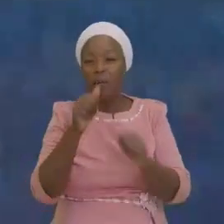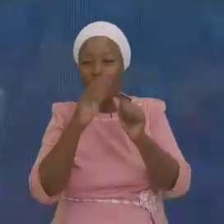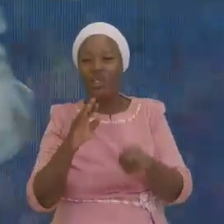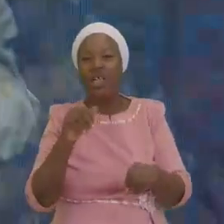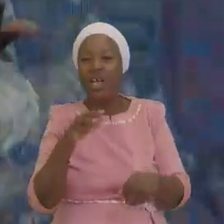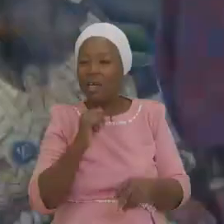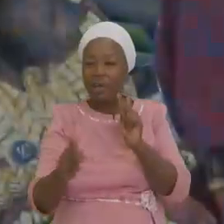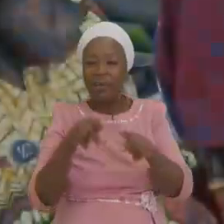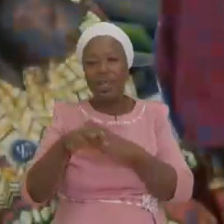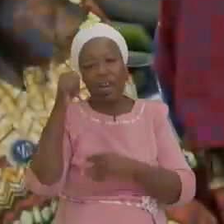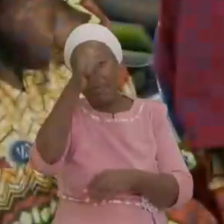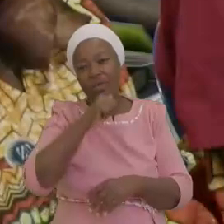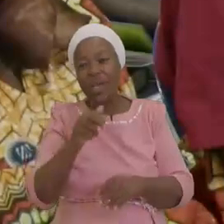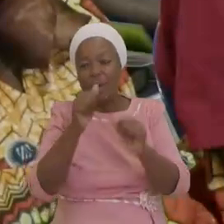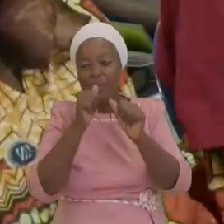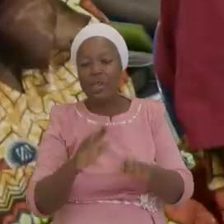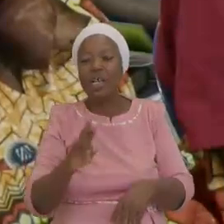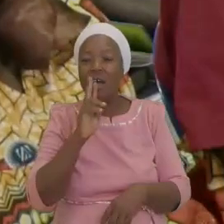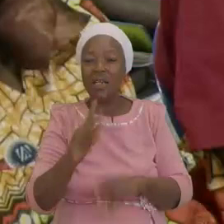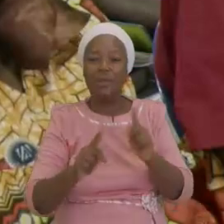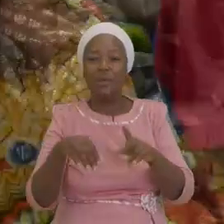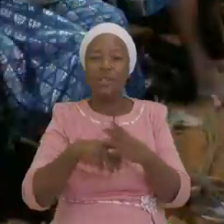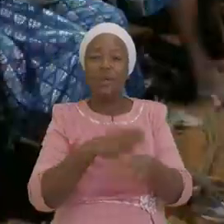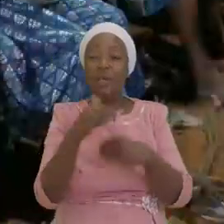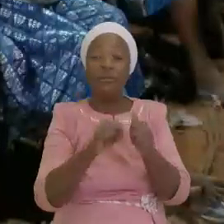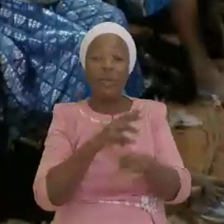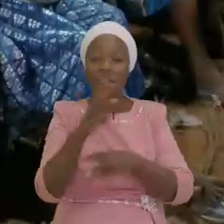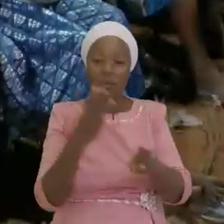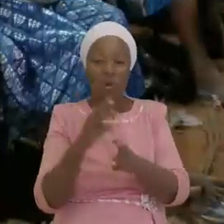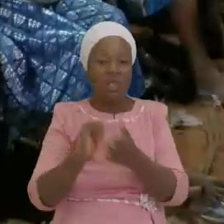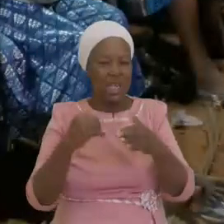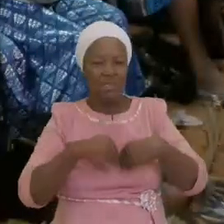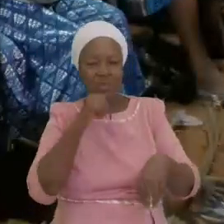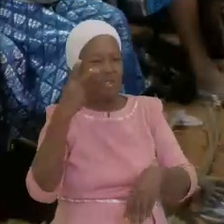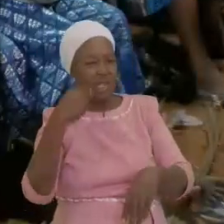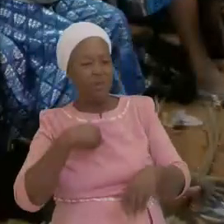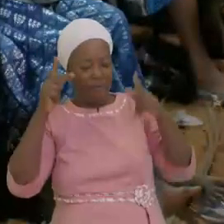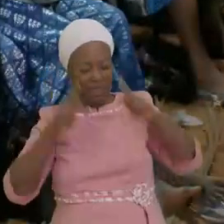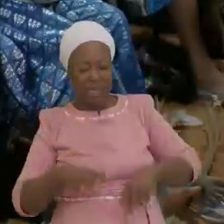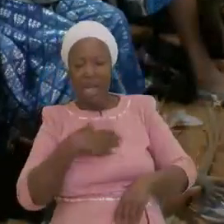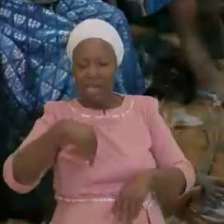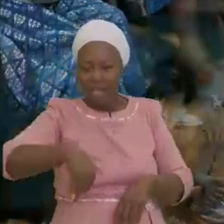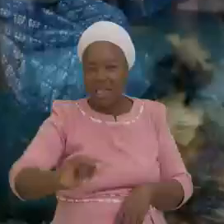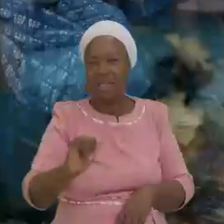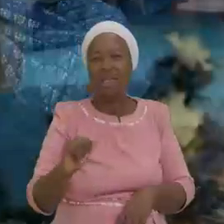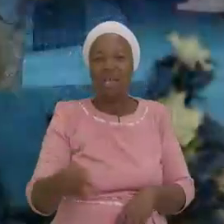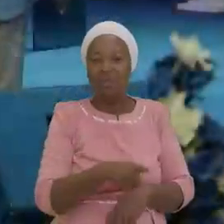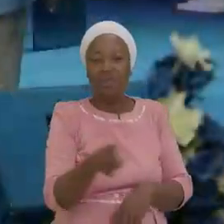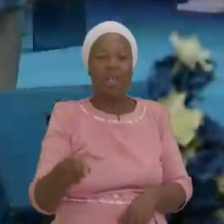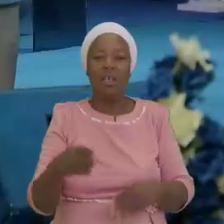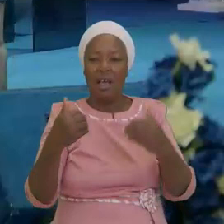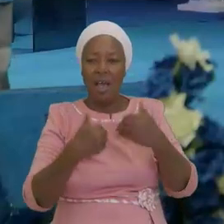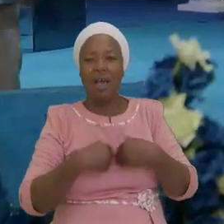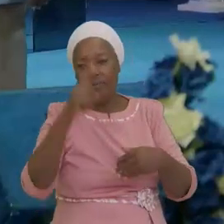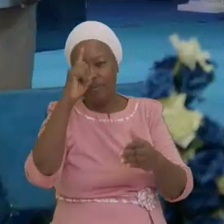Africa. Blessed are the people all over the world who have not seen me physically, and yet they have